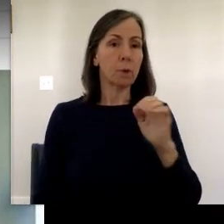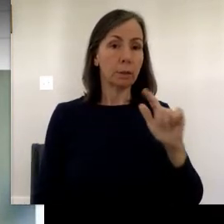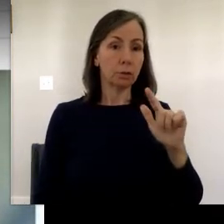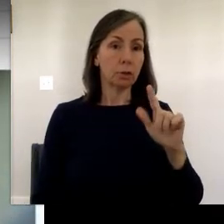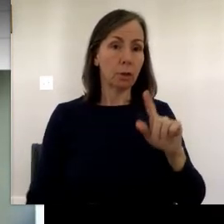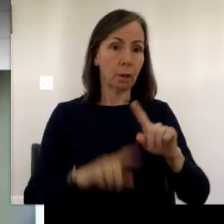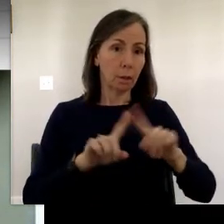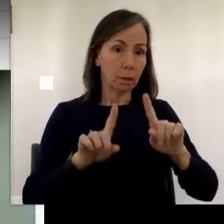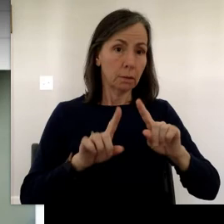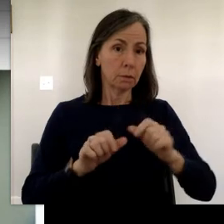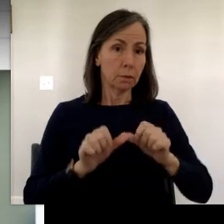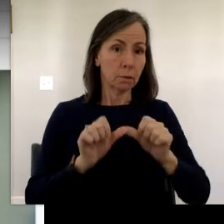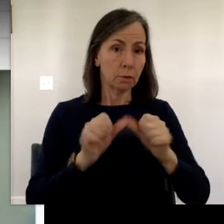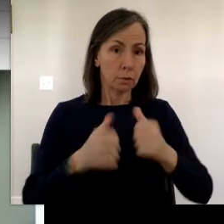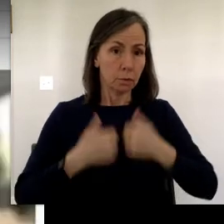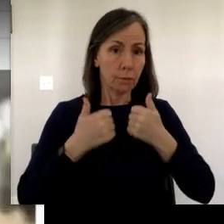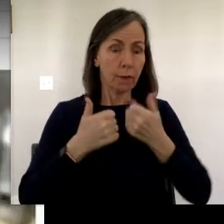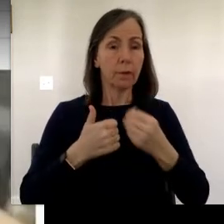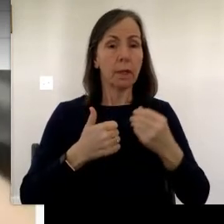and reproduction.